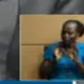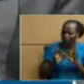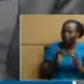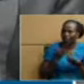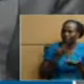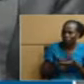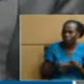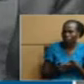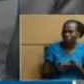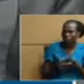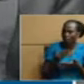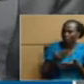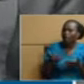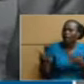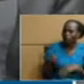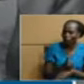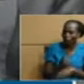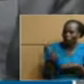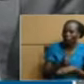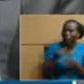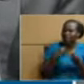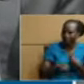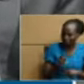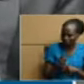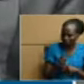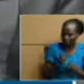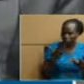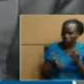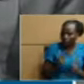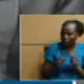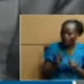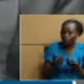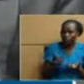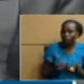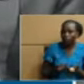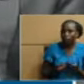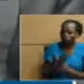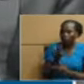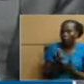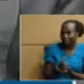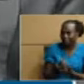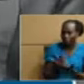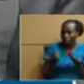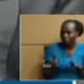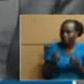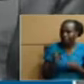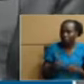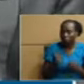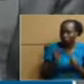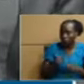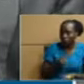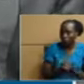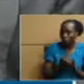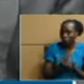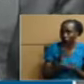tangible employment, self-employment activities that can generate the money, and they are even able to do some savings